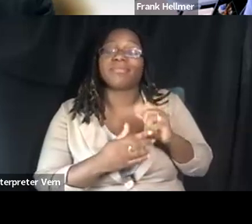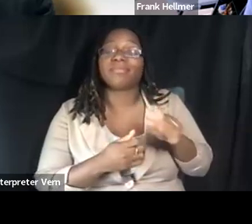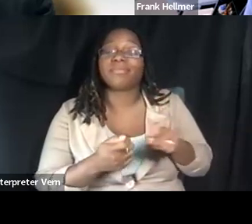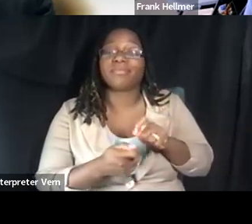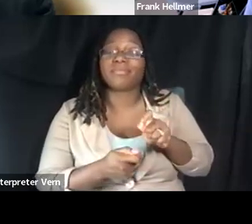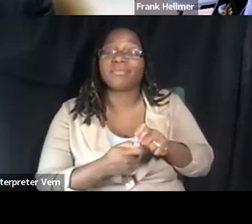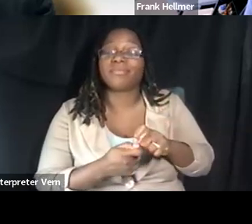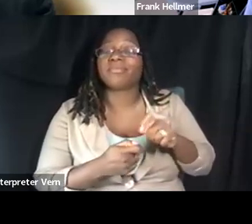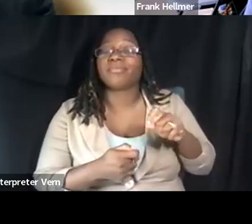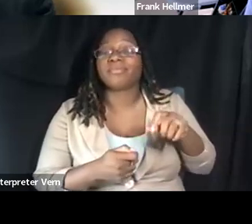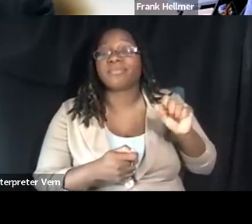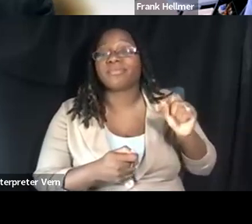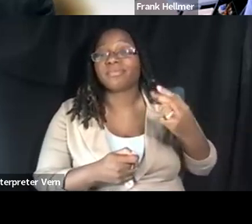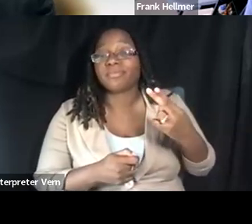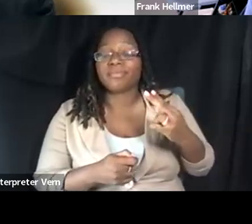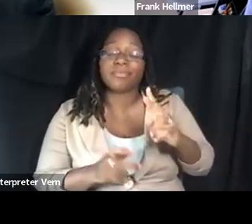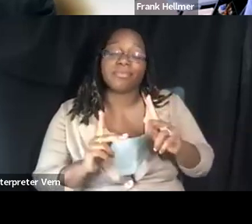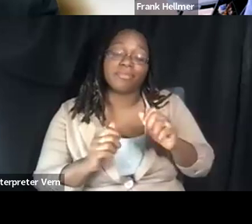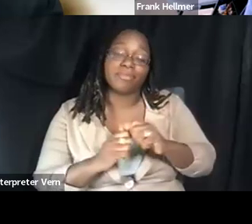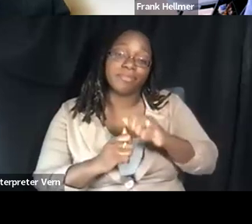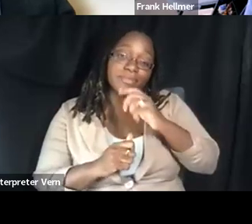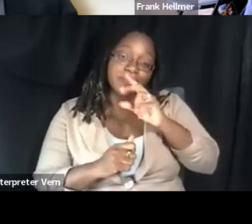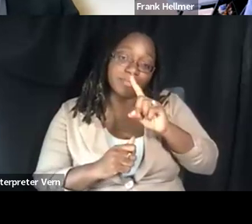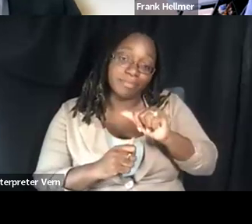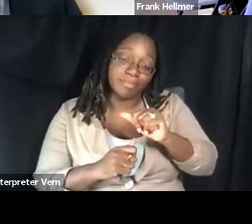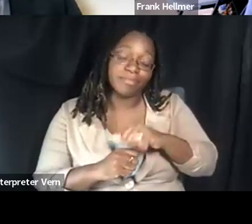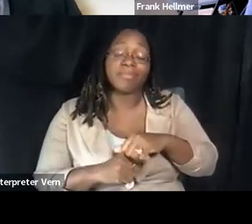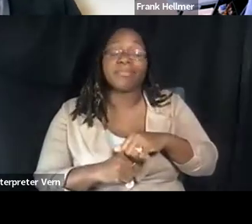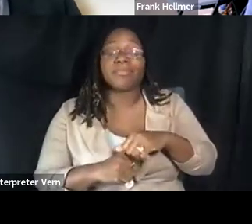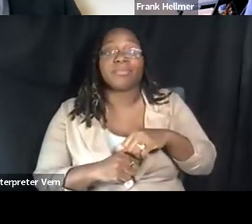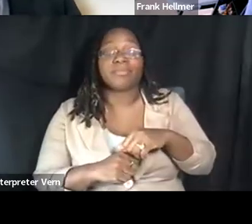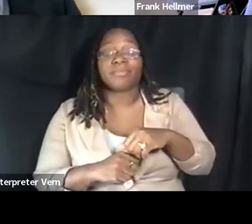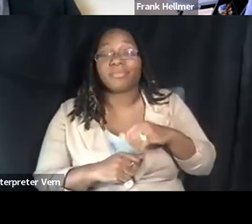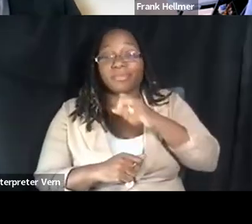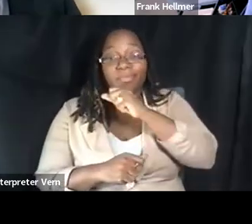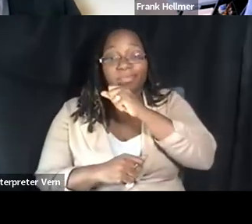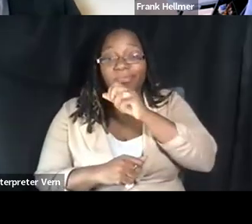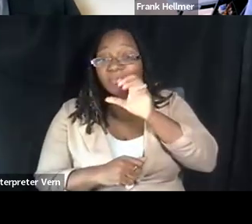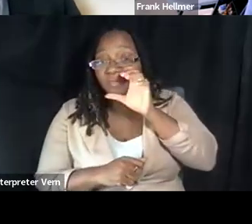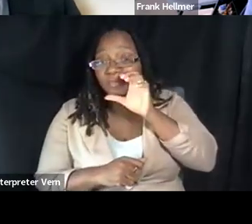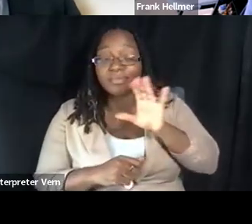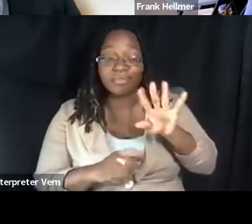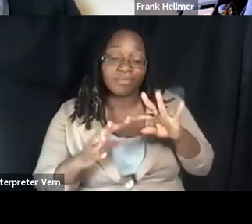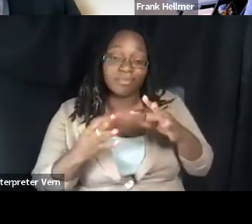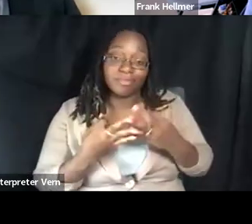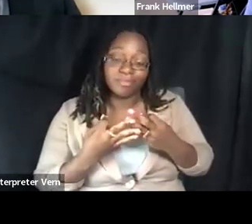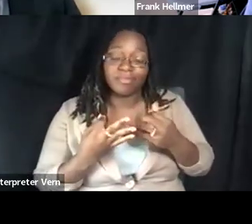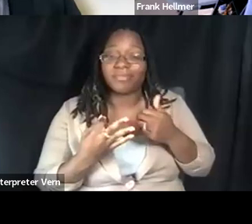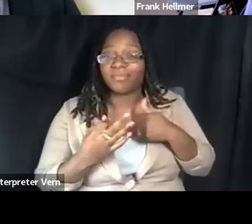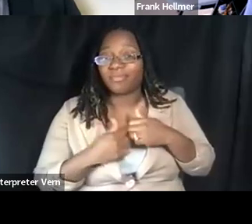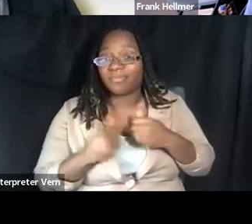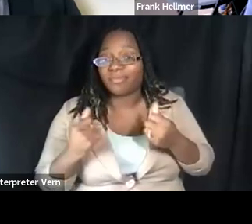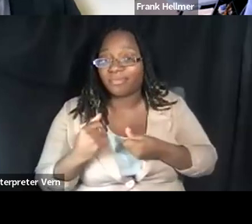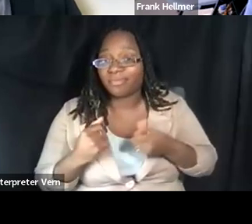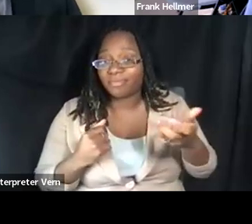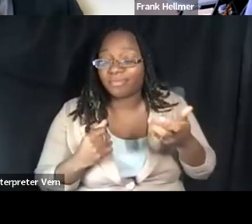disabilities, people who are older and their family members have a voice. So we're counting on them to organize meetings, to